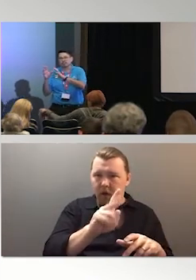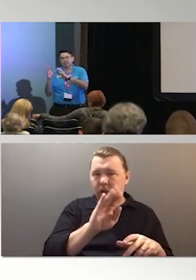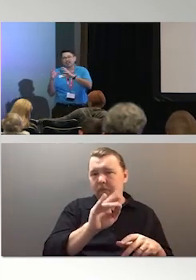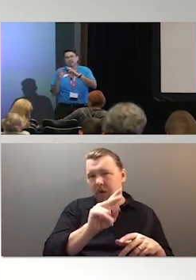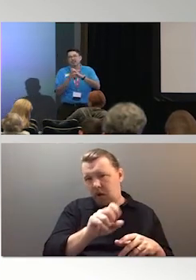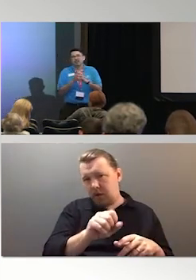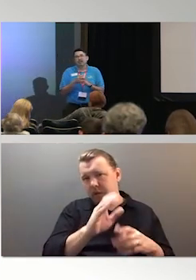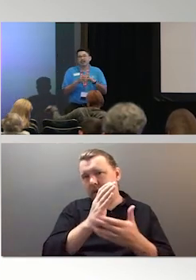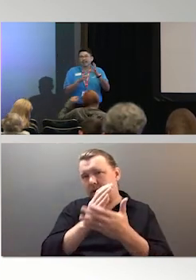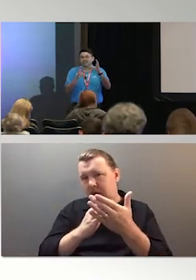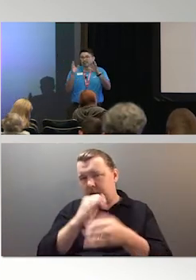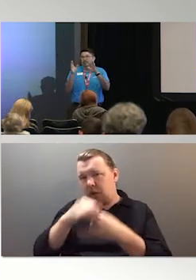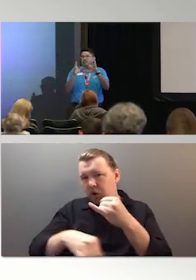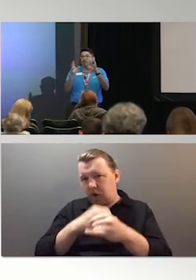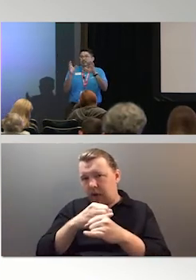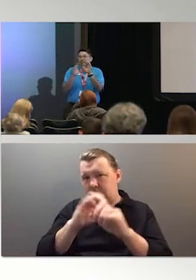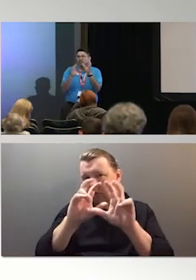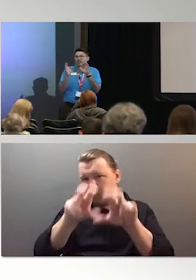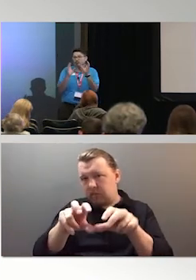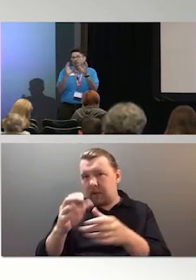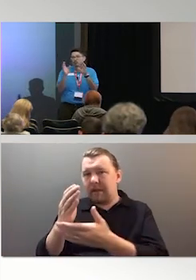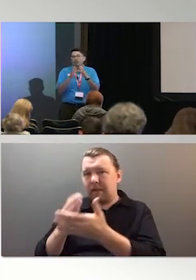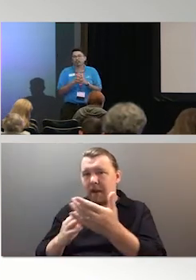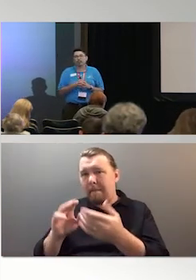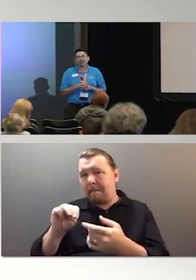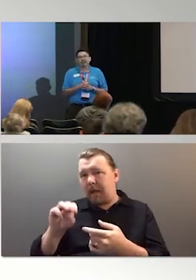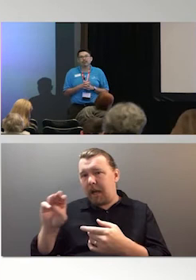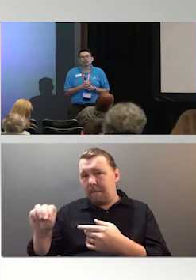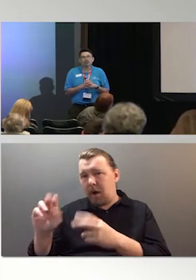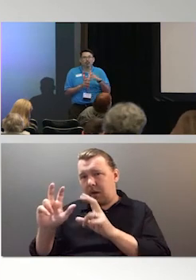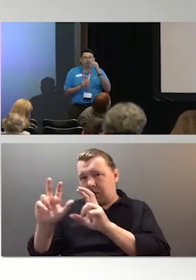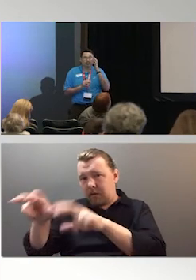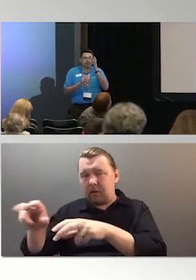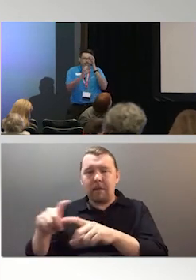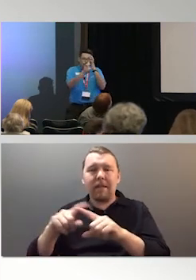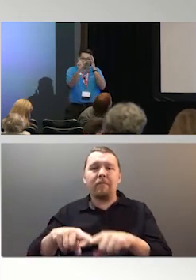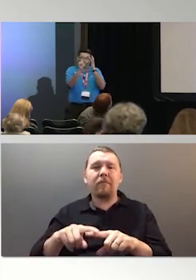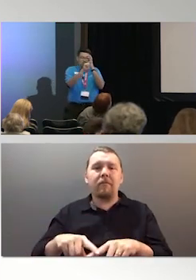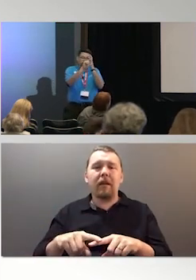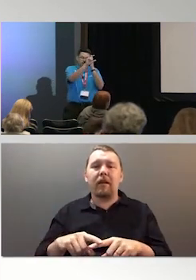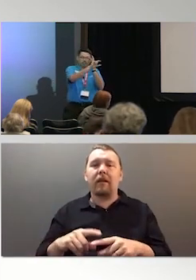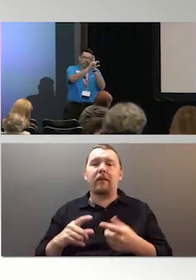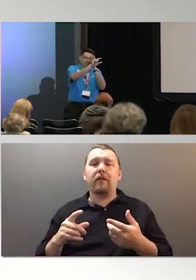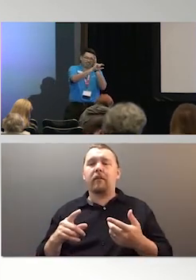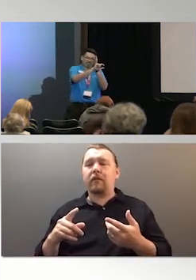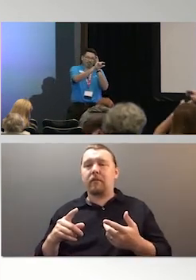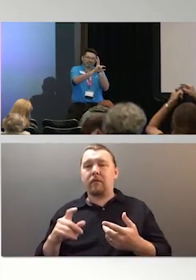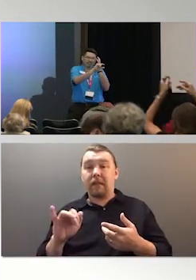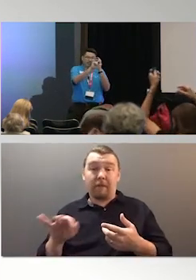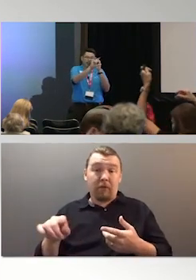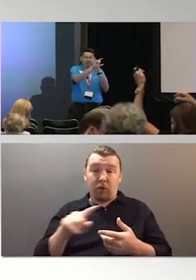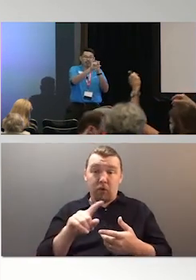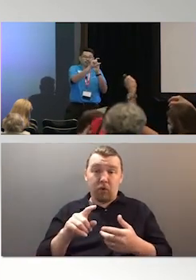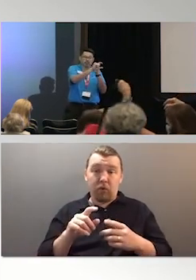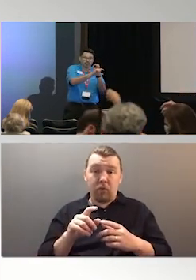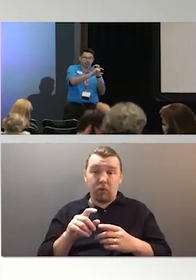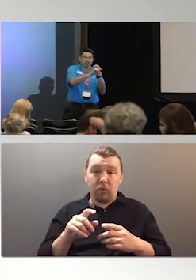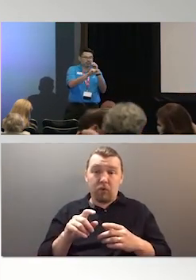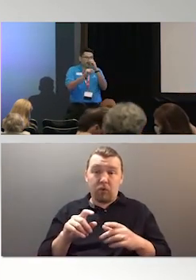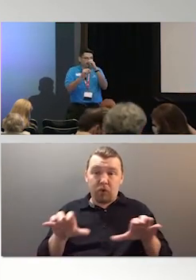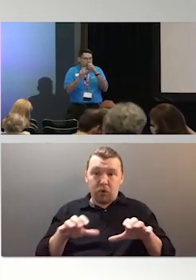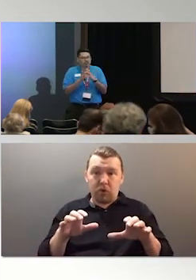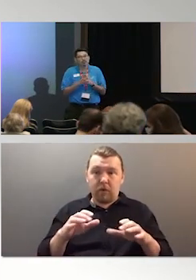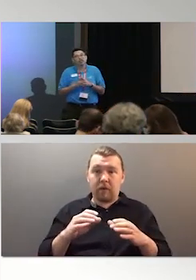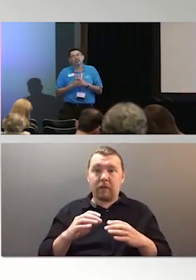international stock, and some money market, depending on where you're at if you invest in the pre-design, in the